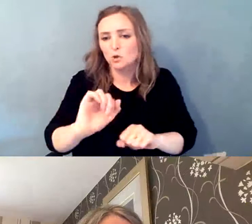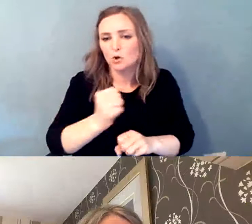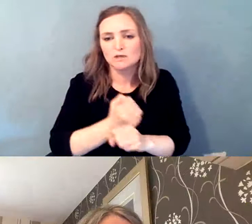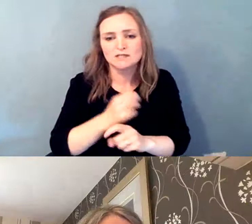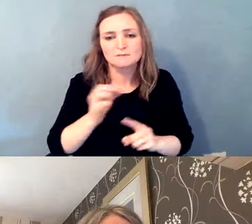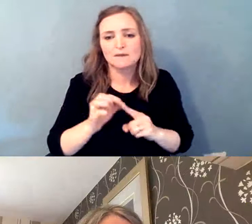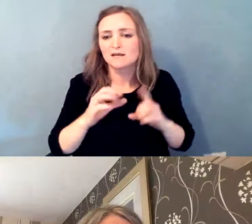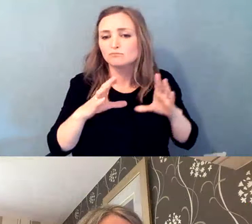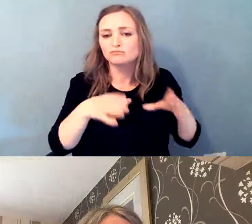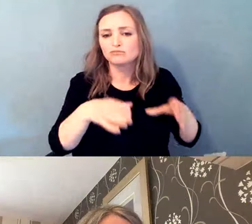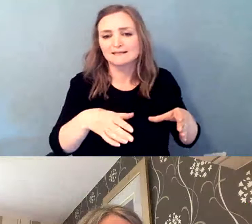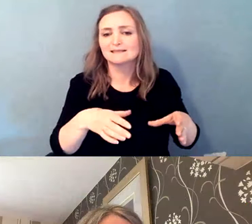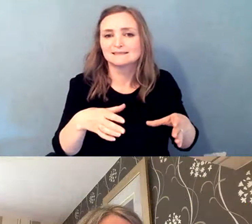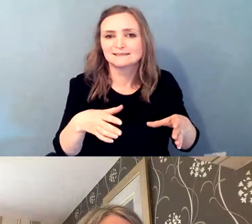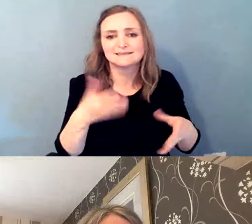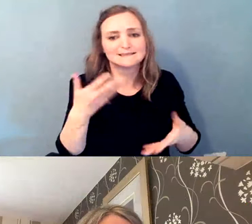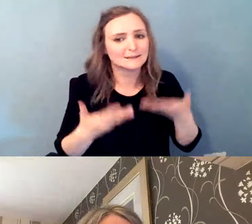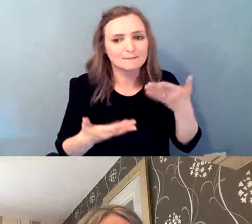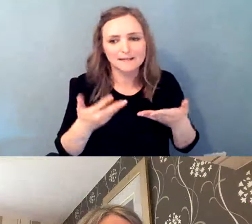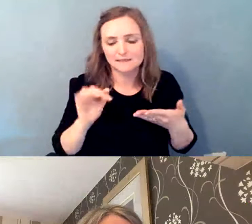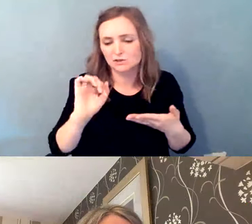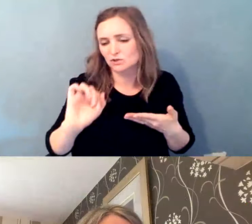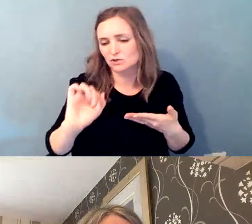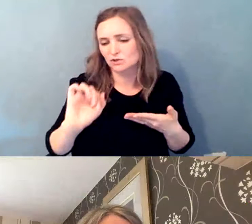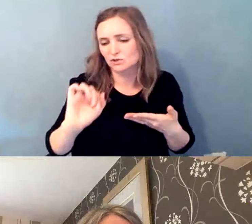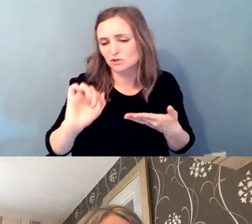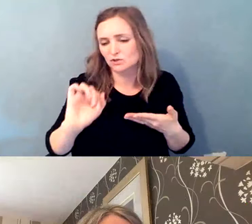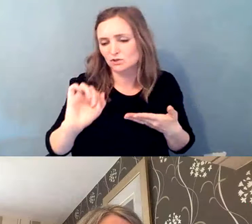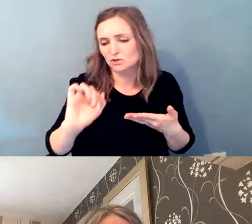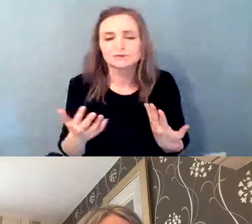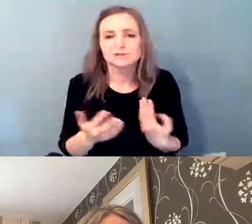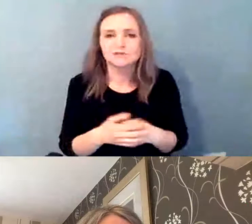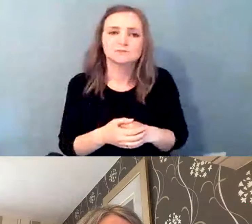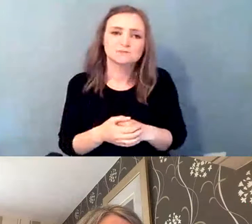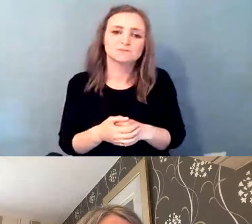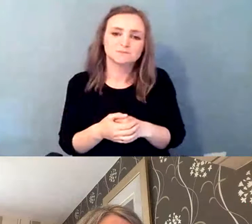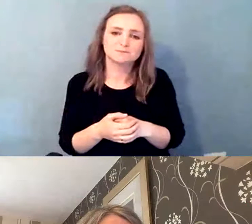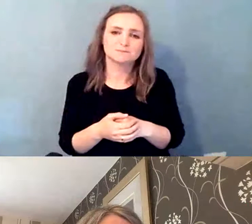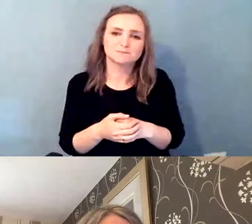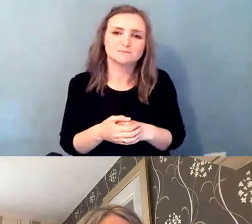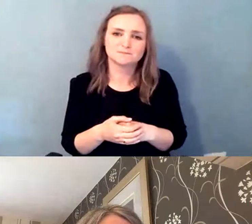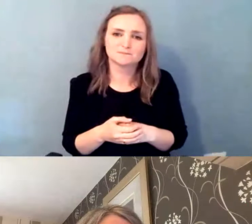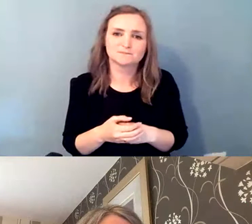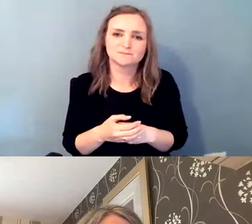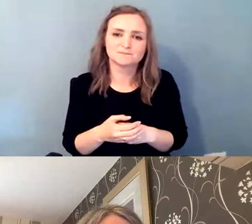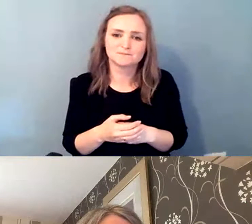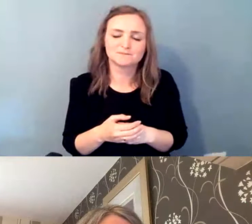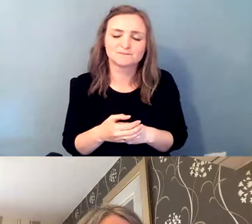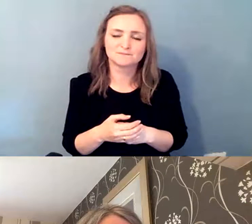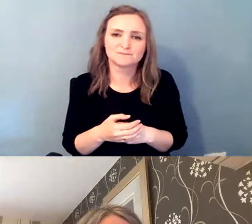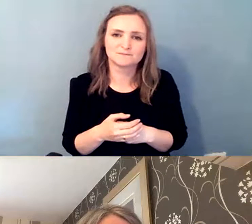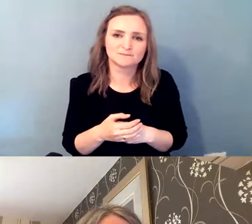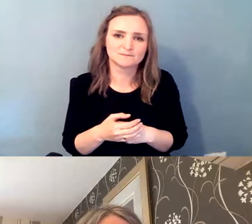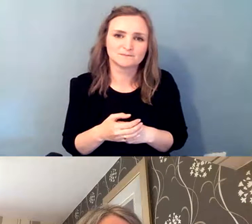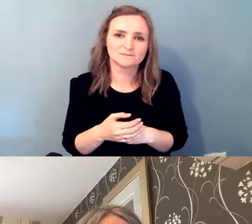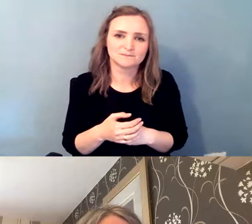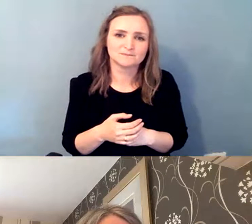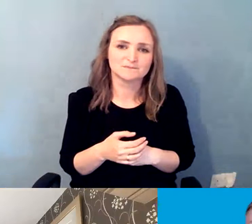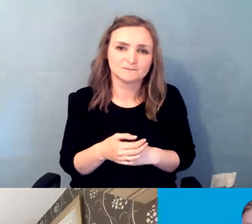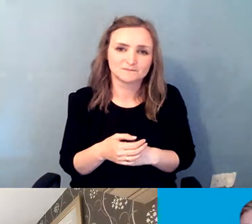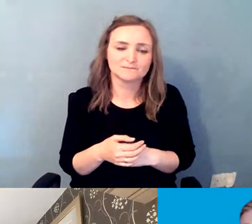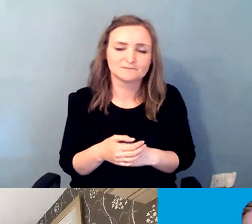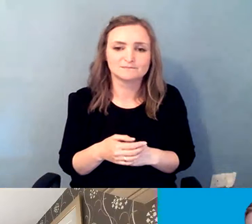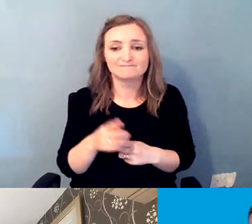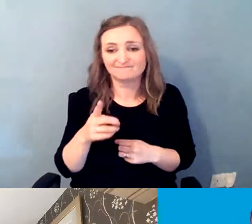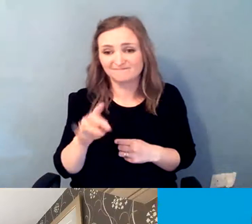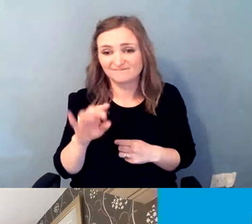not necessarily consistent across the practice, but it is something that's happening. And I think links in with that point there that, yeah, you might